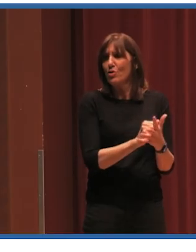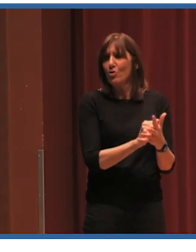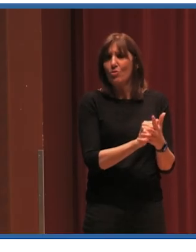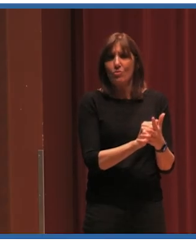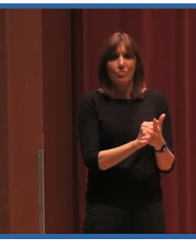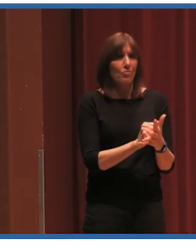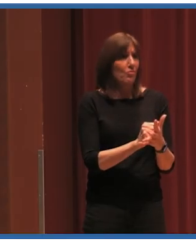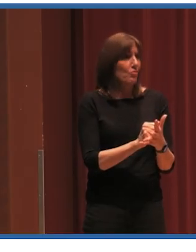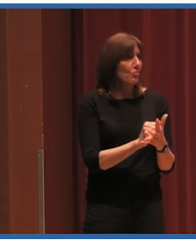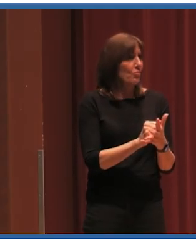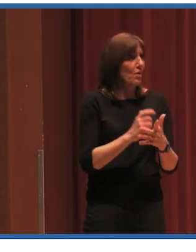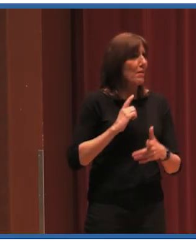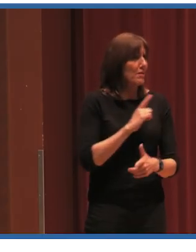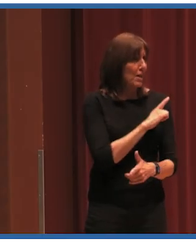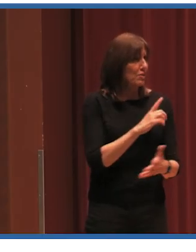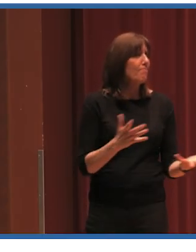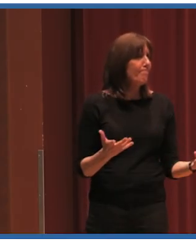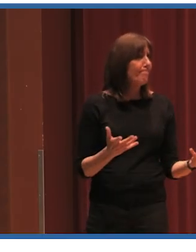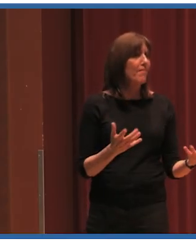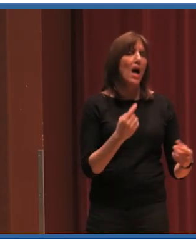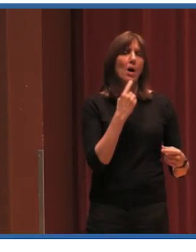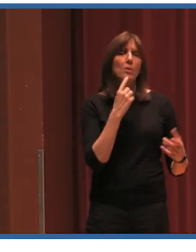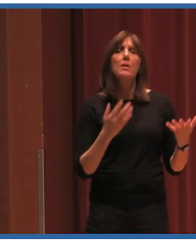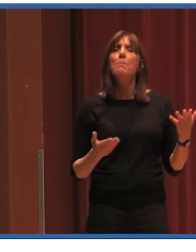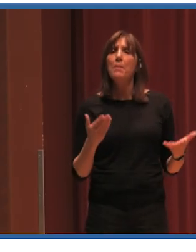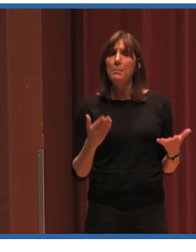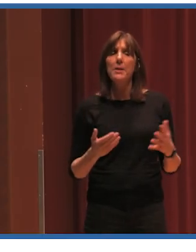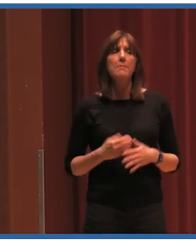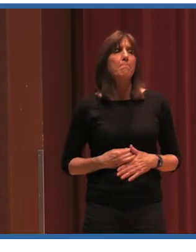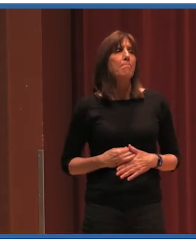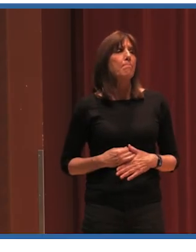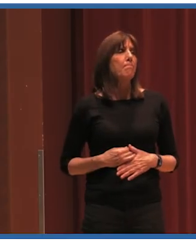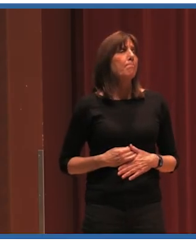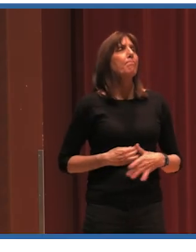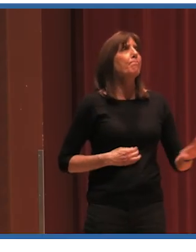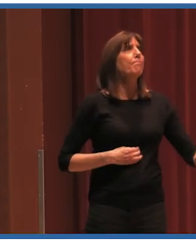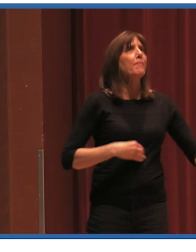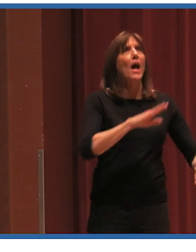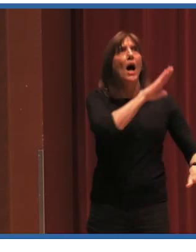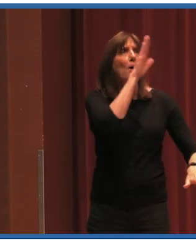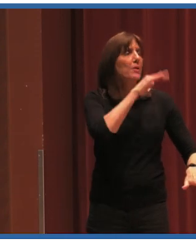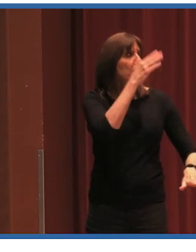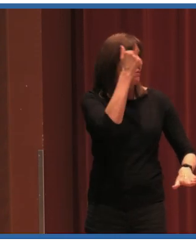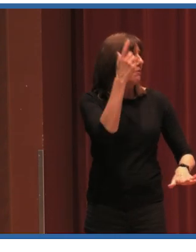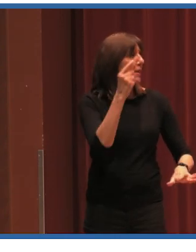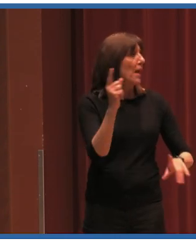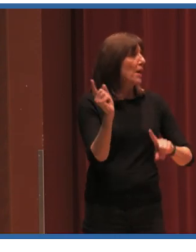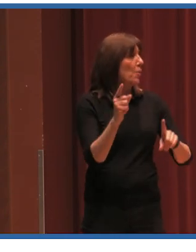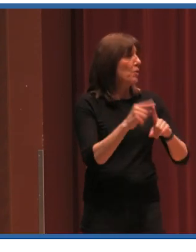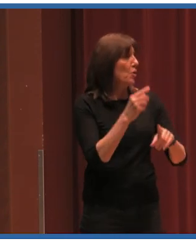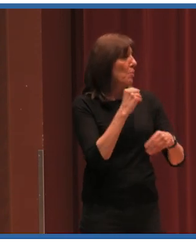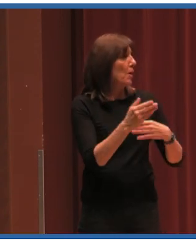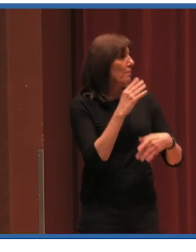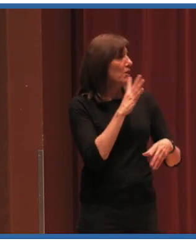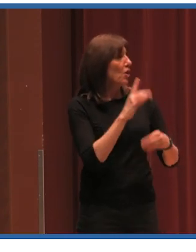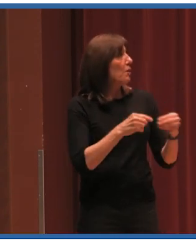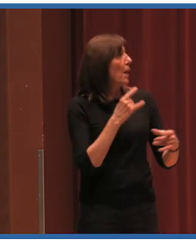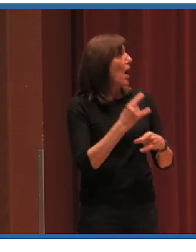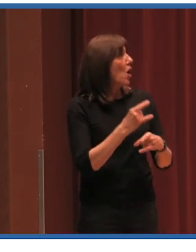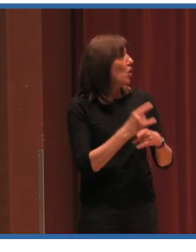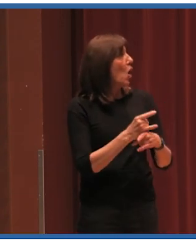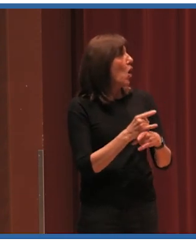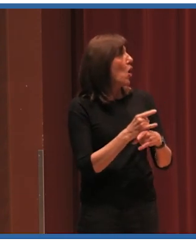cancer-relevant legislation. So I would say, and I'll never forget, I went to a legislative breakfast to talk about alcohol and cancer,